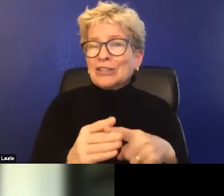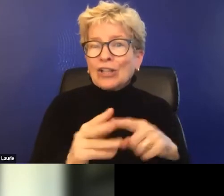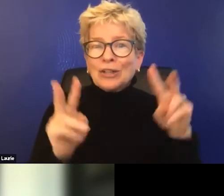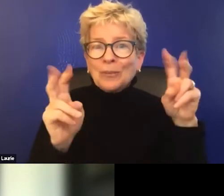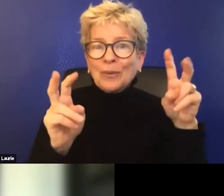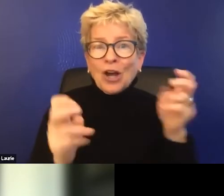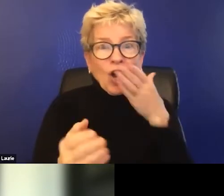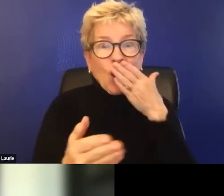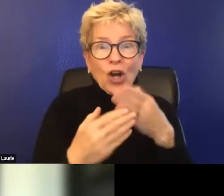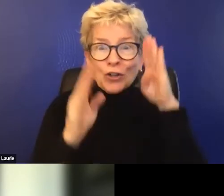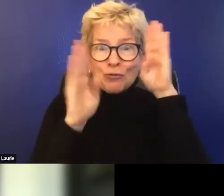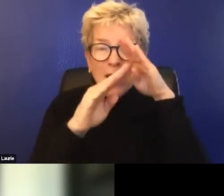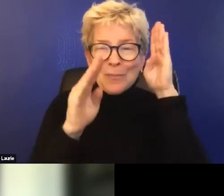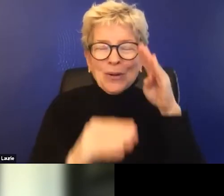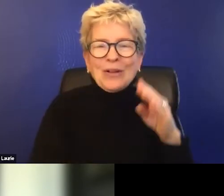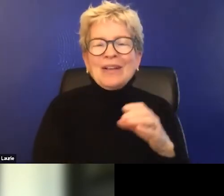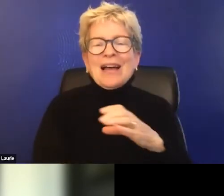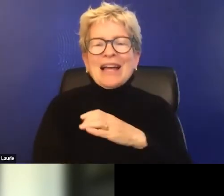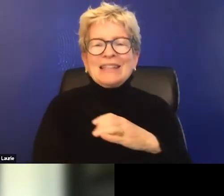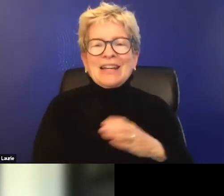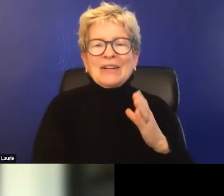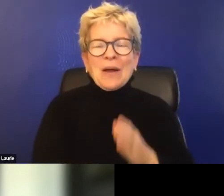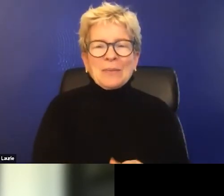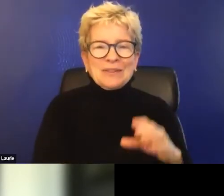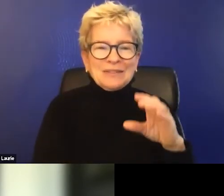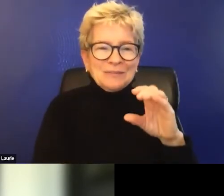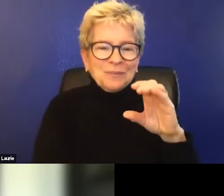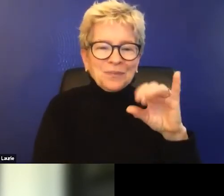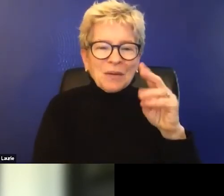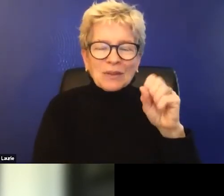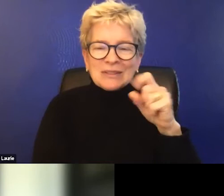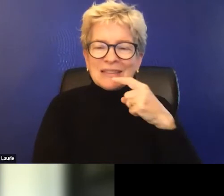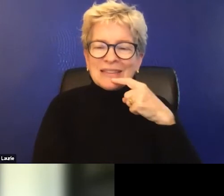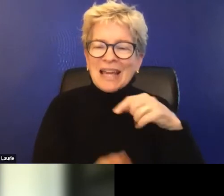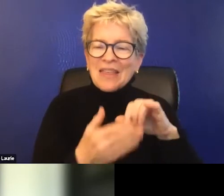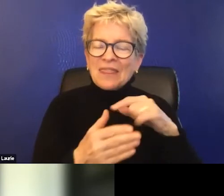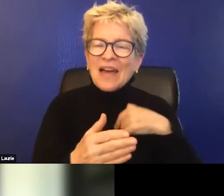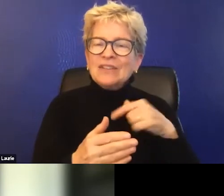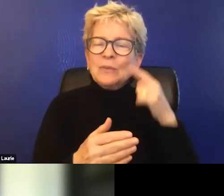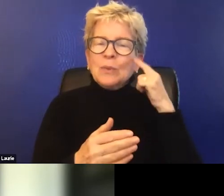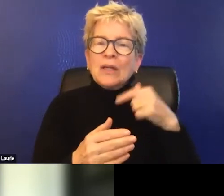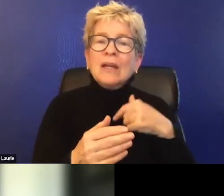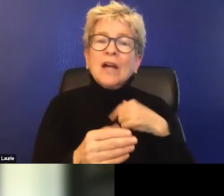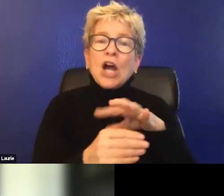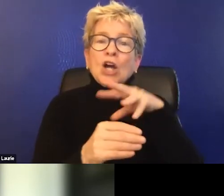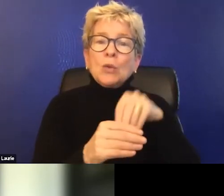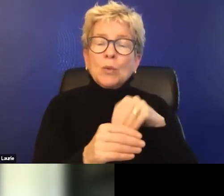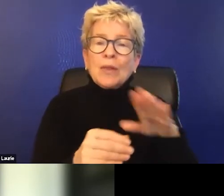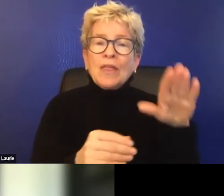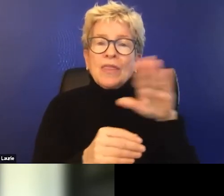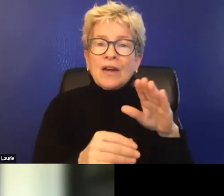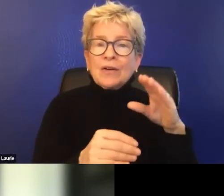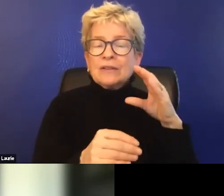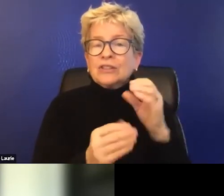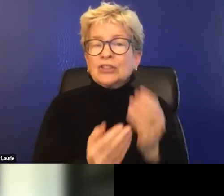John Lewis said, to ensure the powers that be listen to people with lived experience and incorporate their suggestions